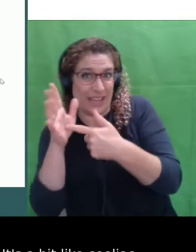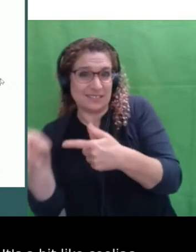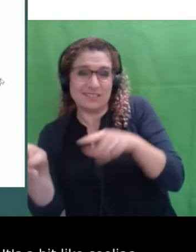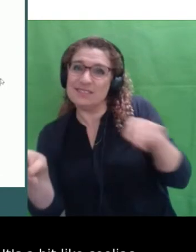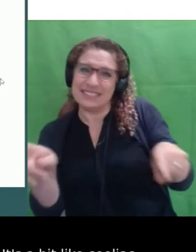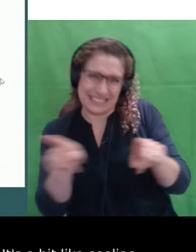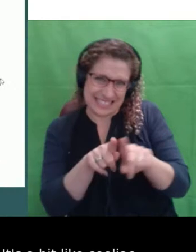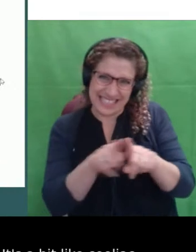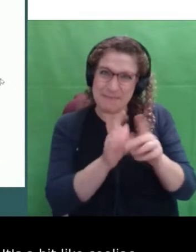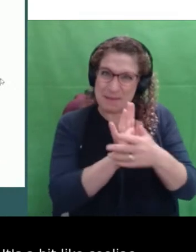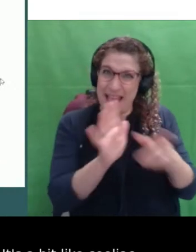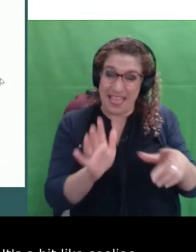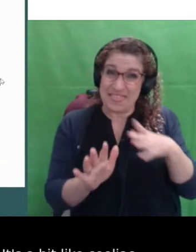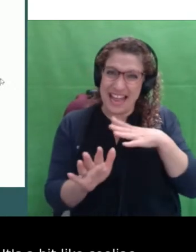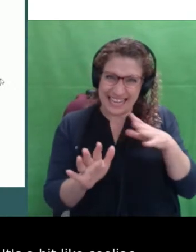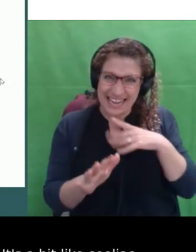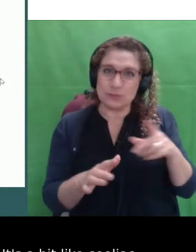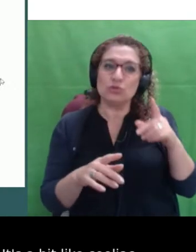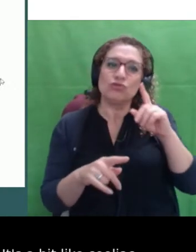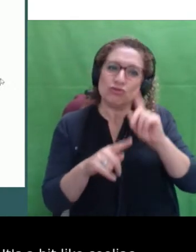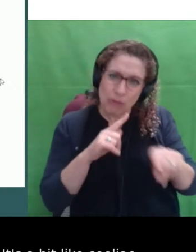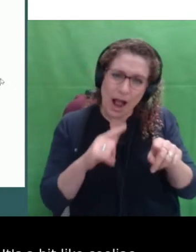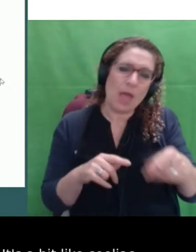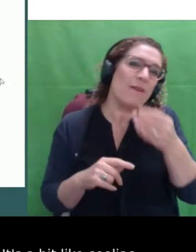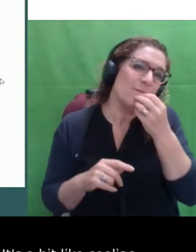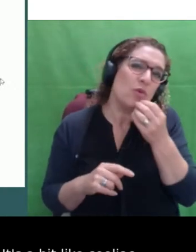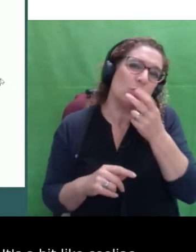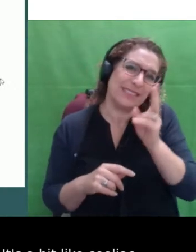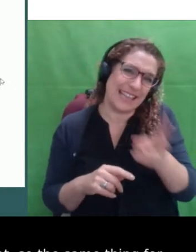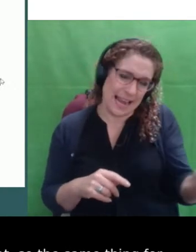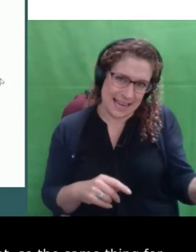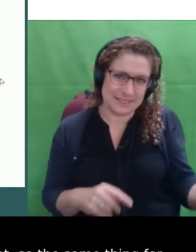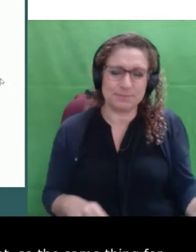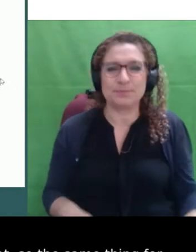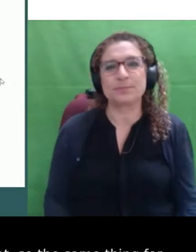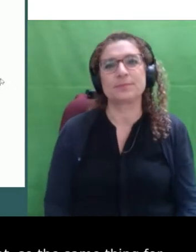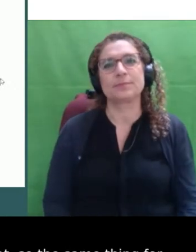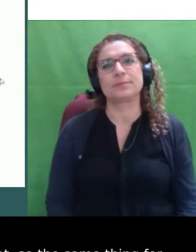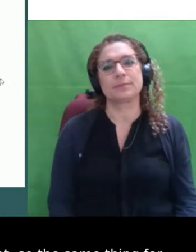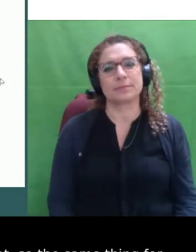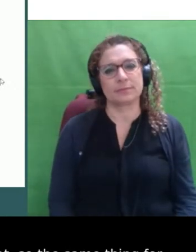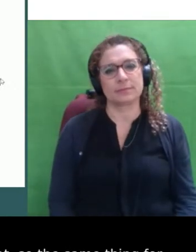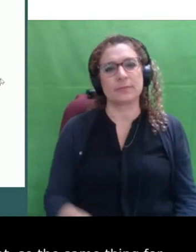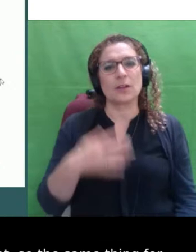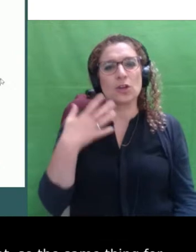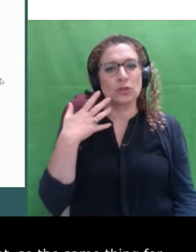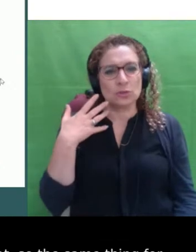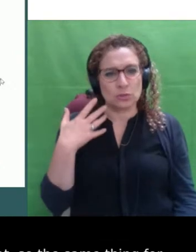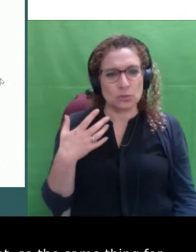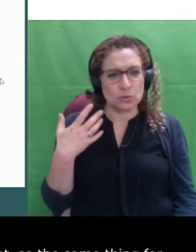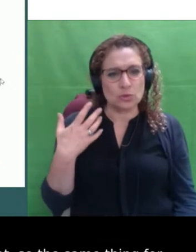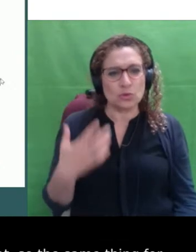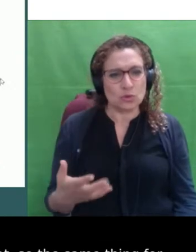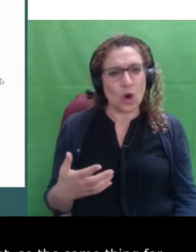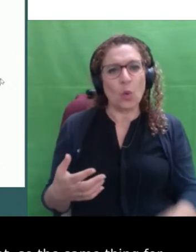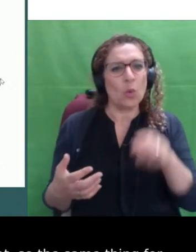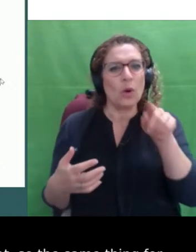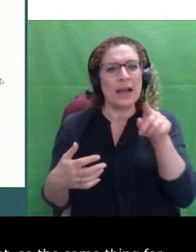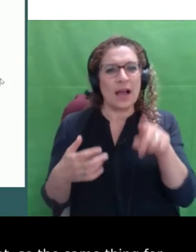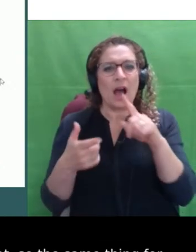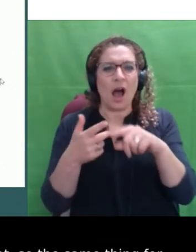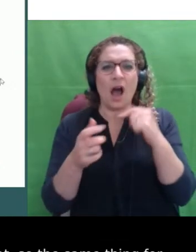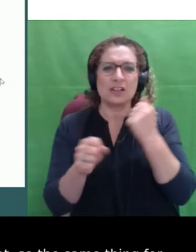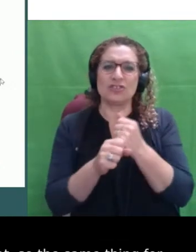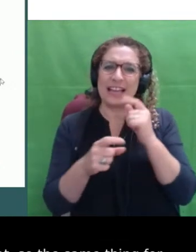they do have to retry the foods so in something ideal media algae you know generally is quite easy to spot in